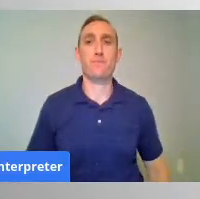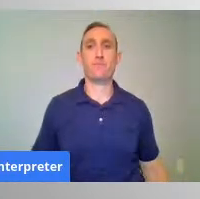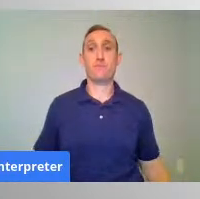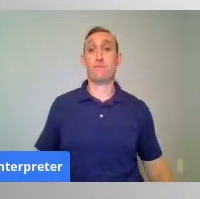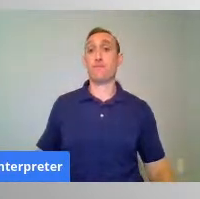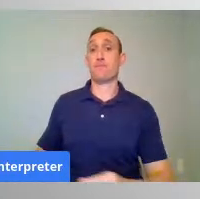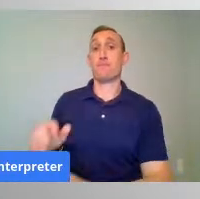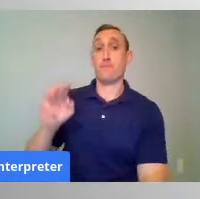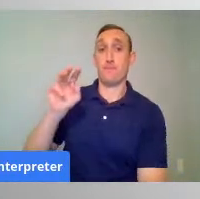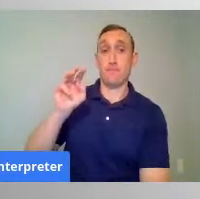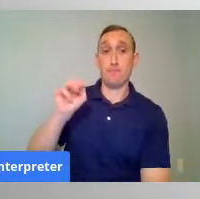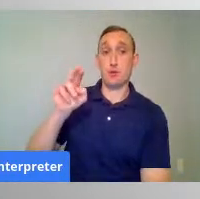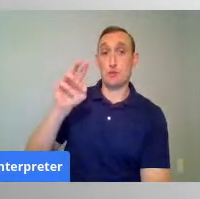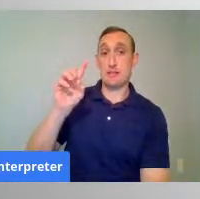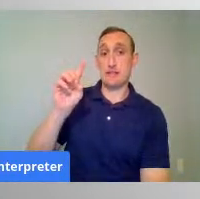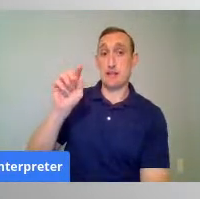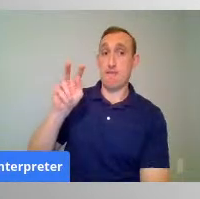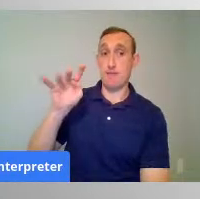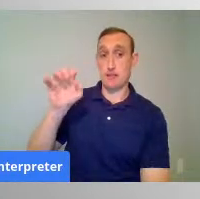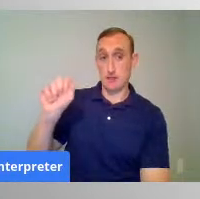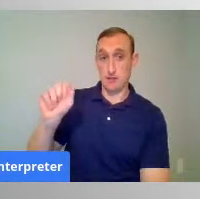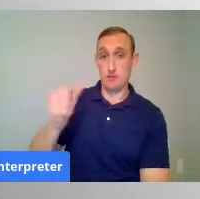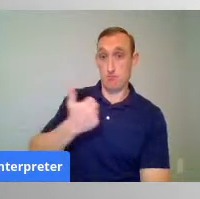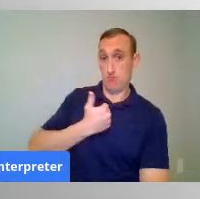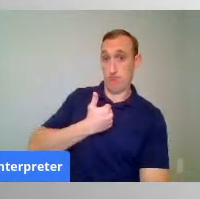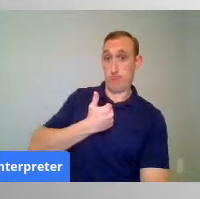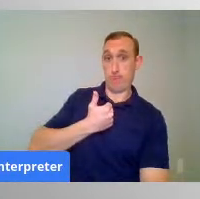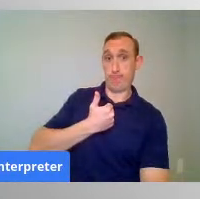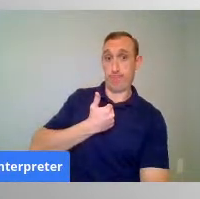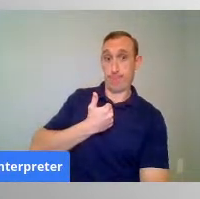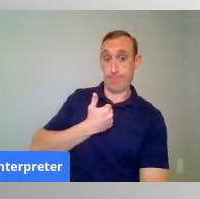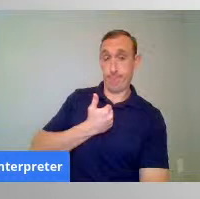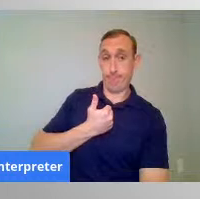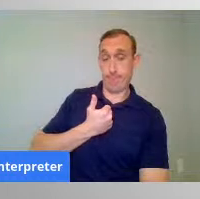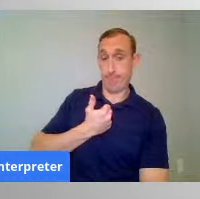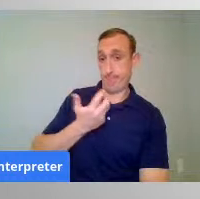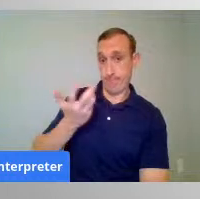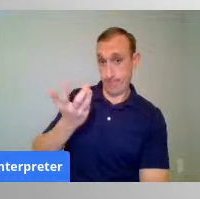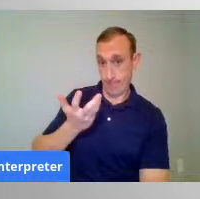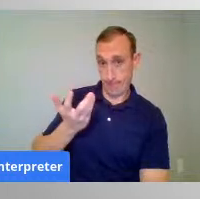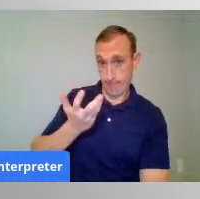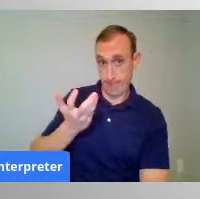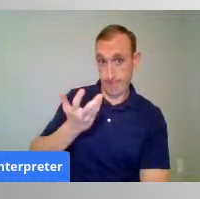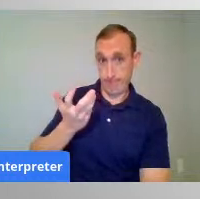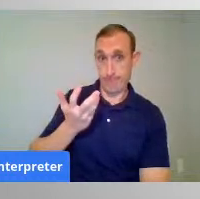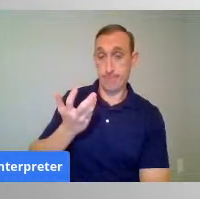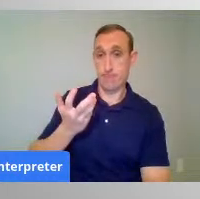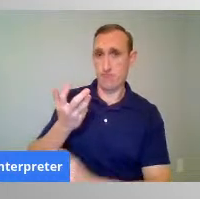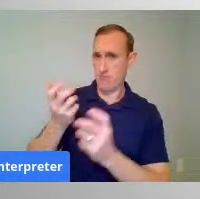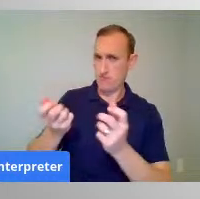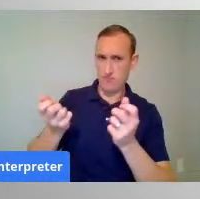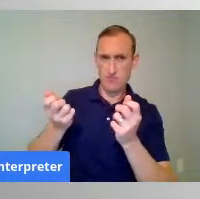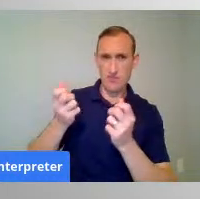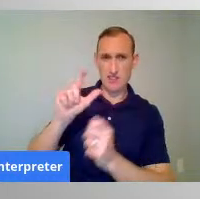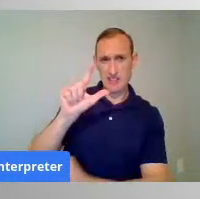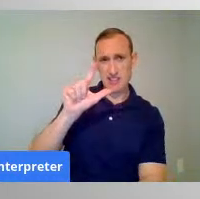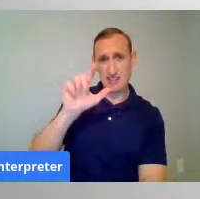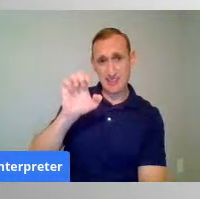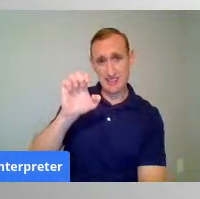Well, I'm speaking for myself. I was very impressed with the number of programs that Leisure